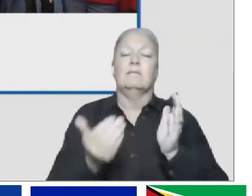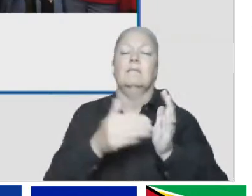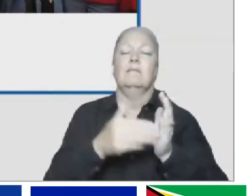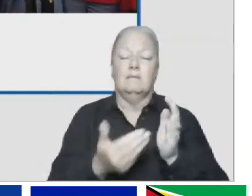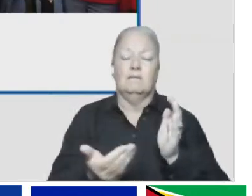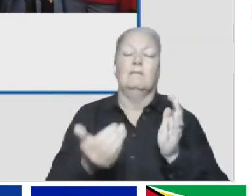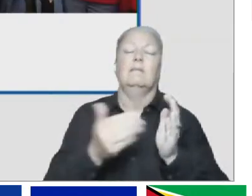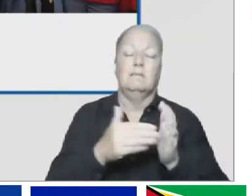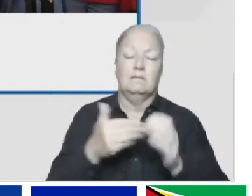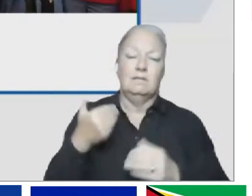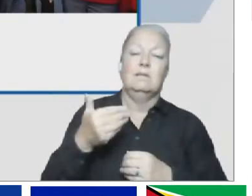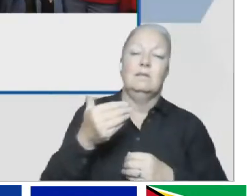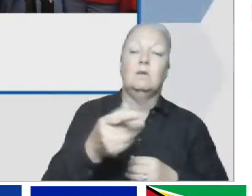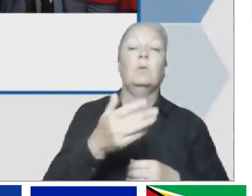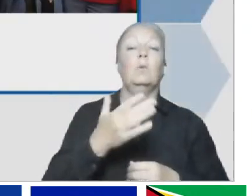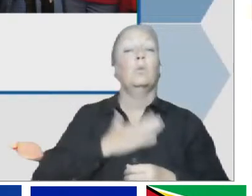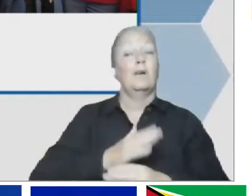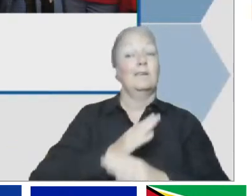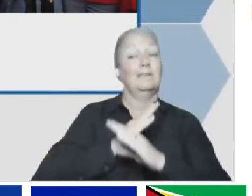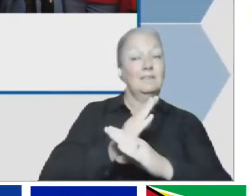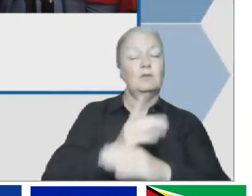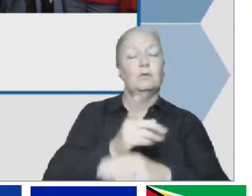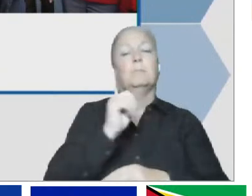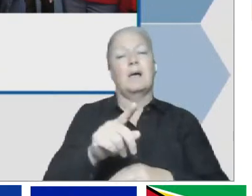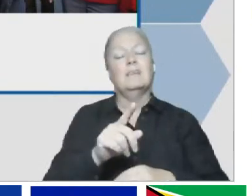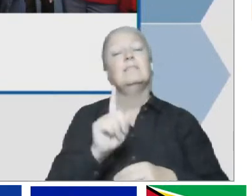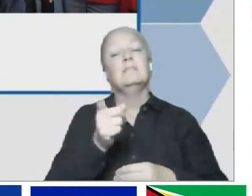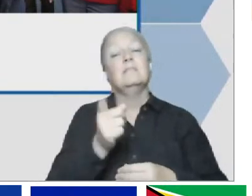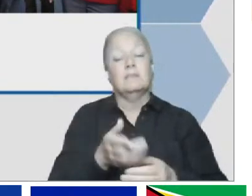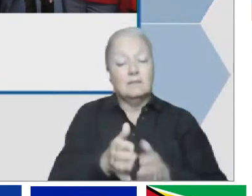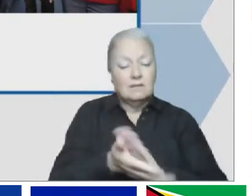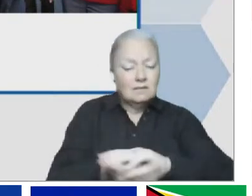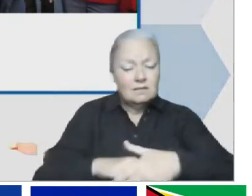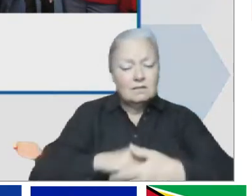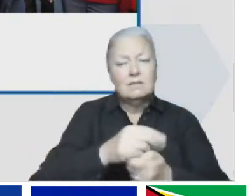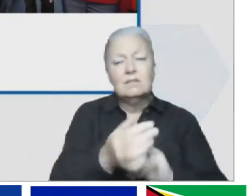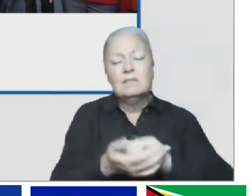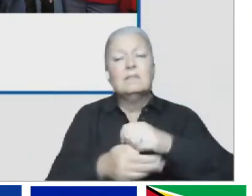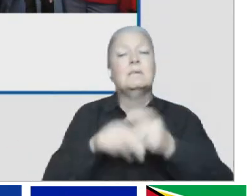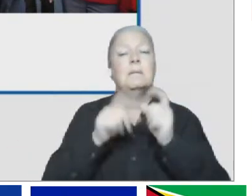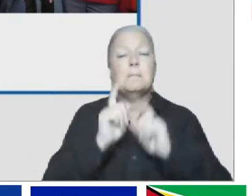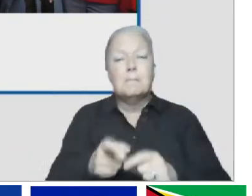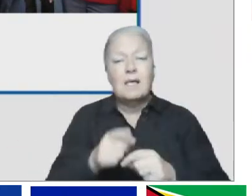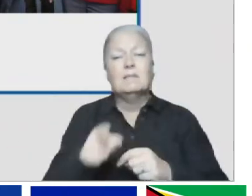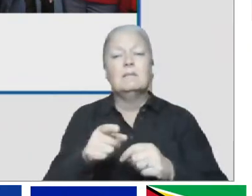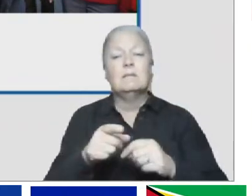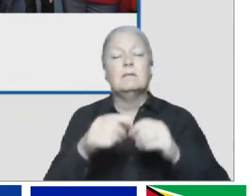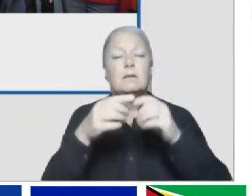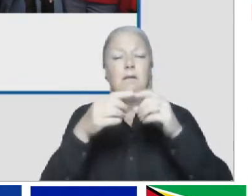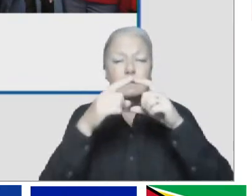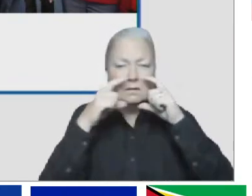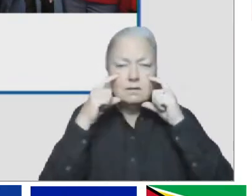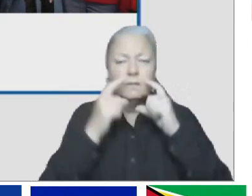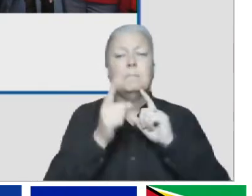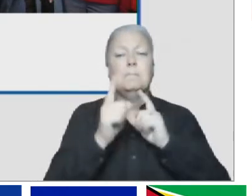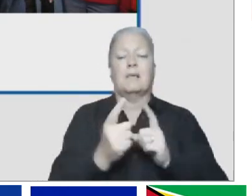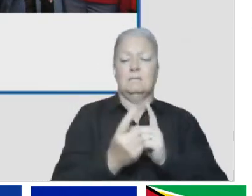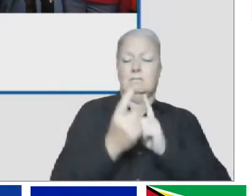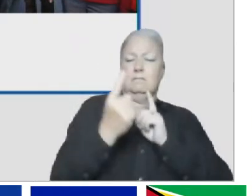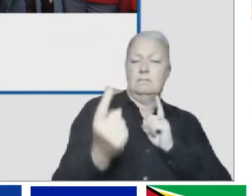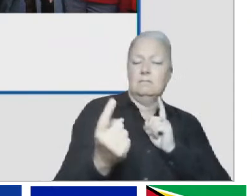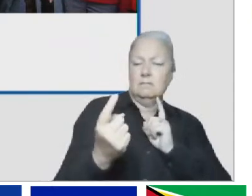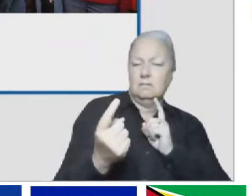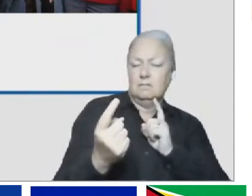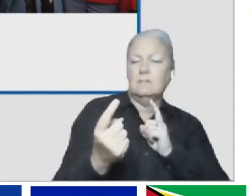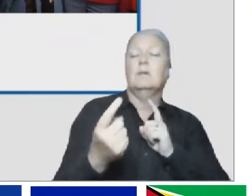wash hands, we have to use a mask, we have to go to have a social distancing, and then the vaccine. Well, the president